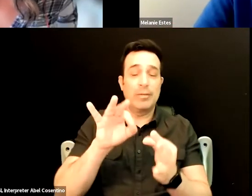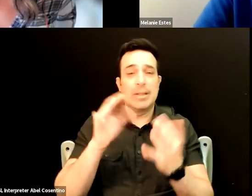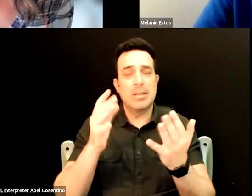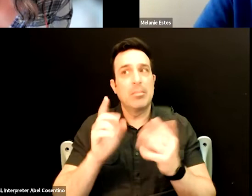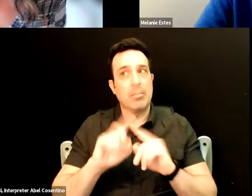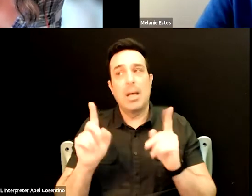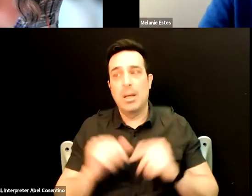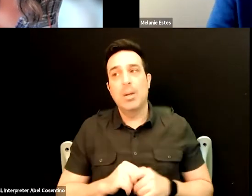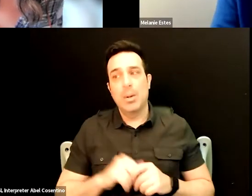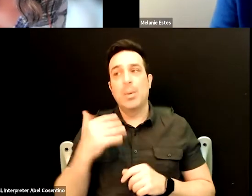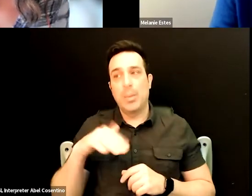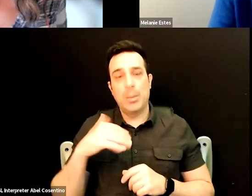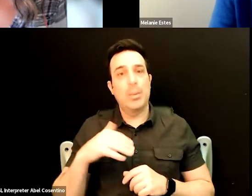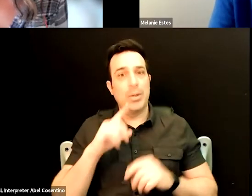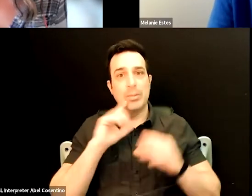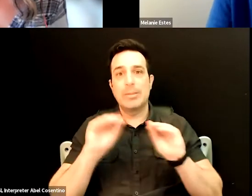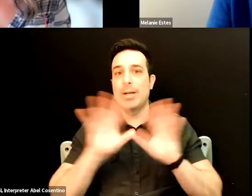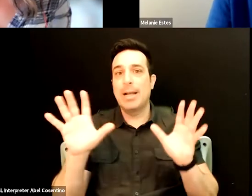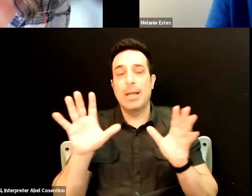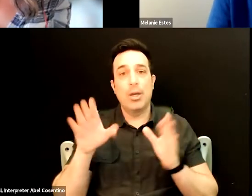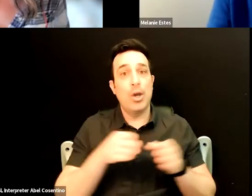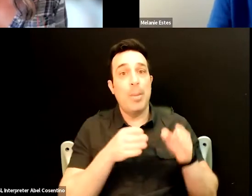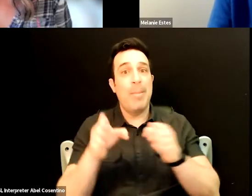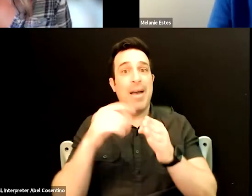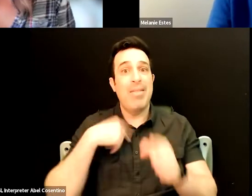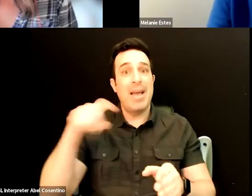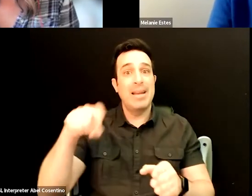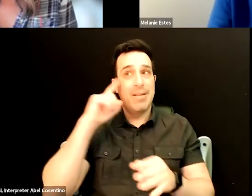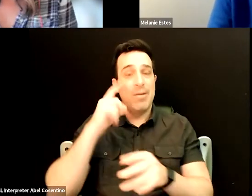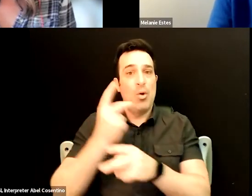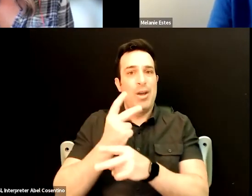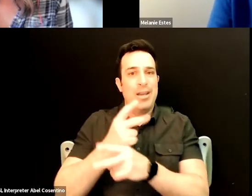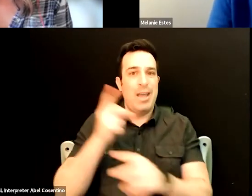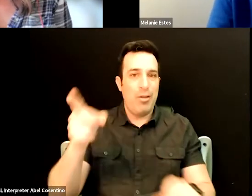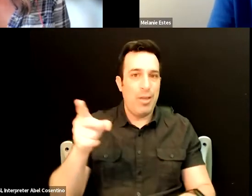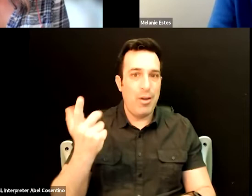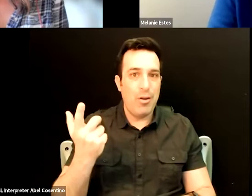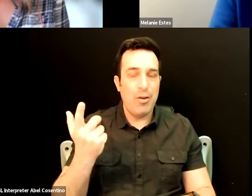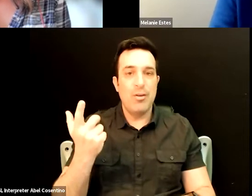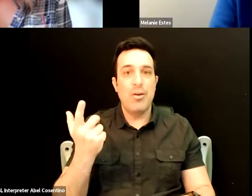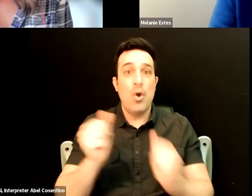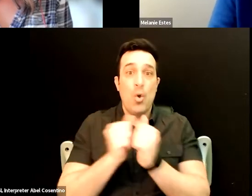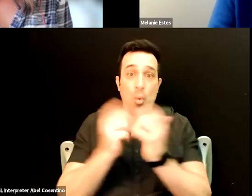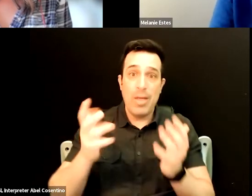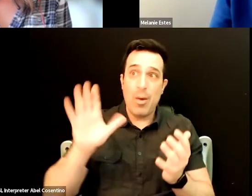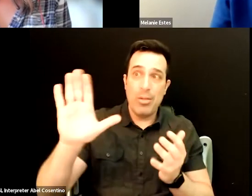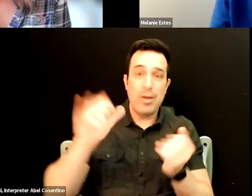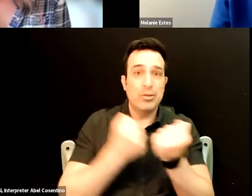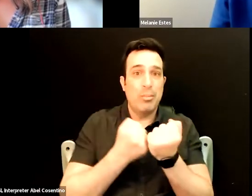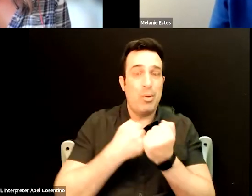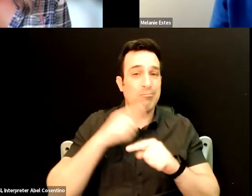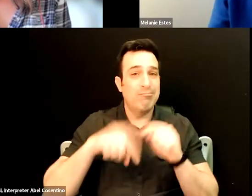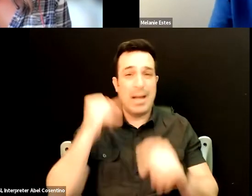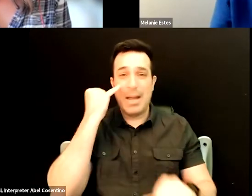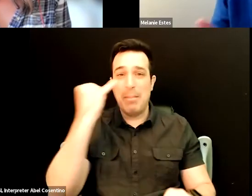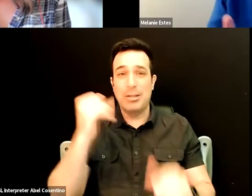was clear the path I needed to take to get care there. And without their support, I can't imagine